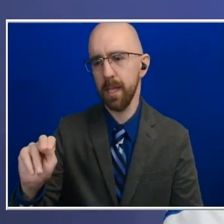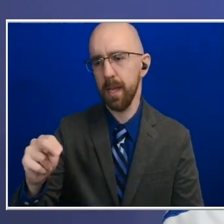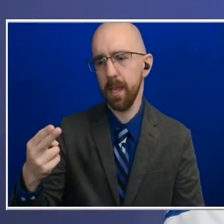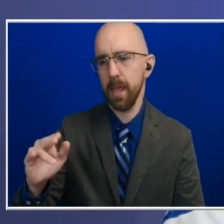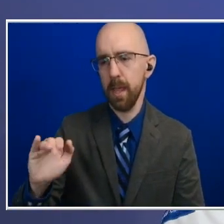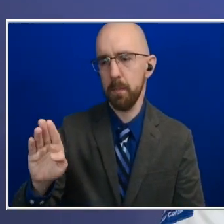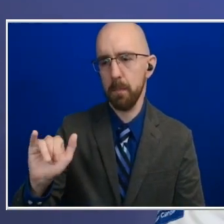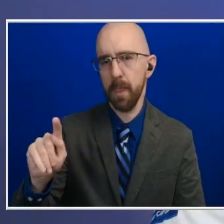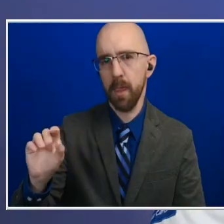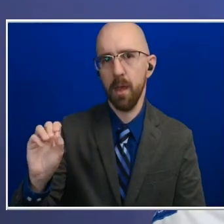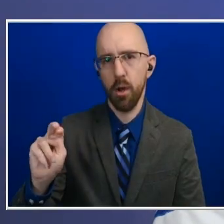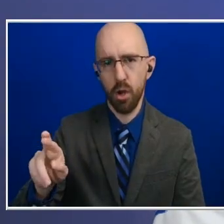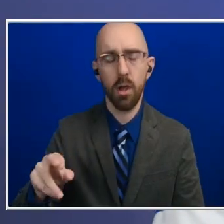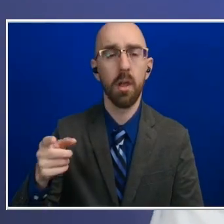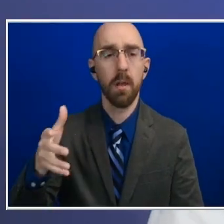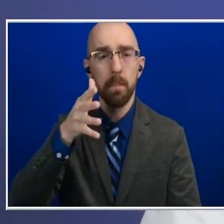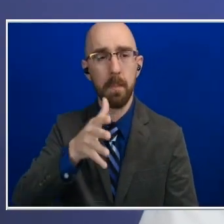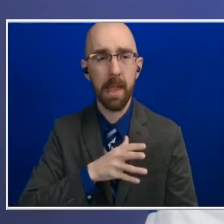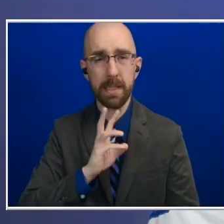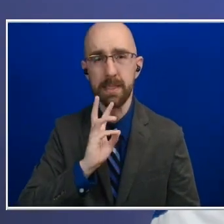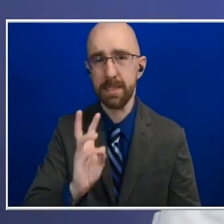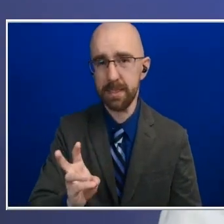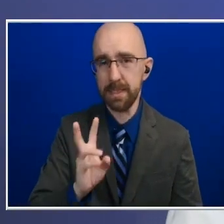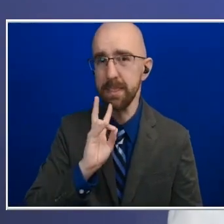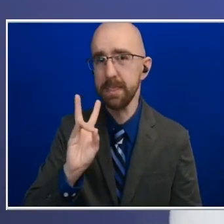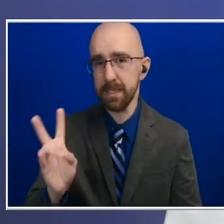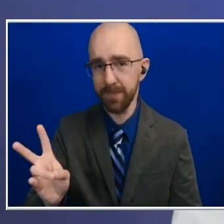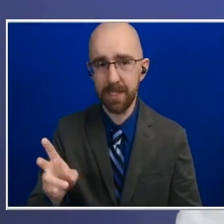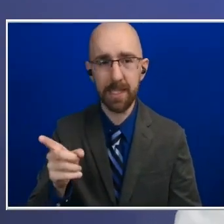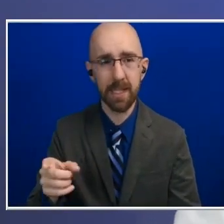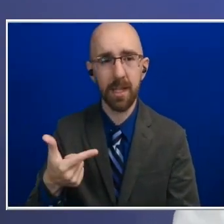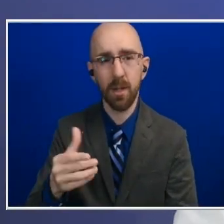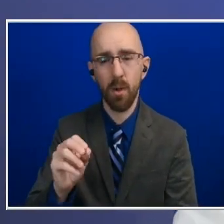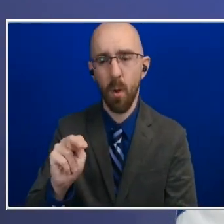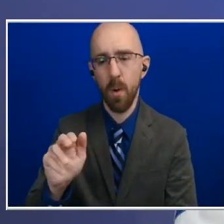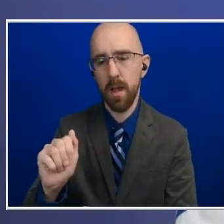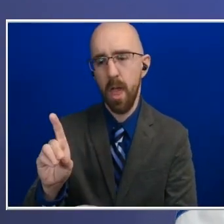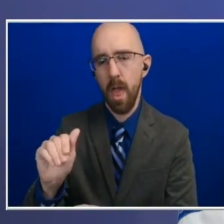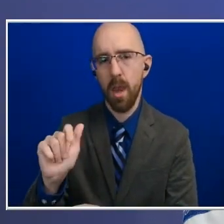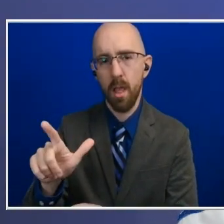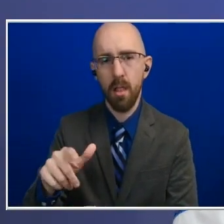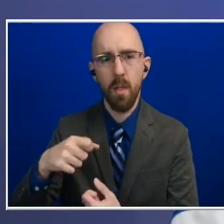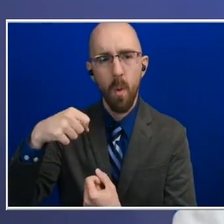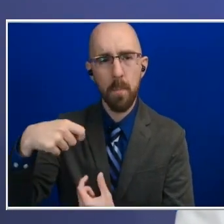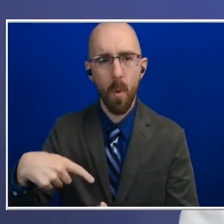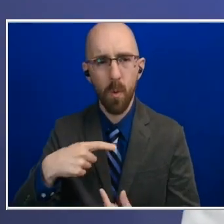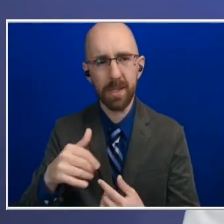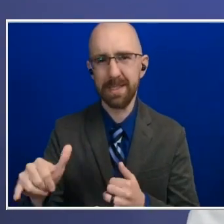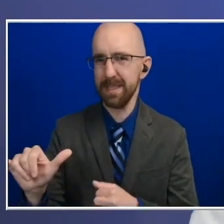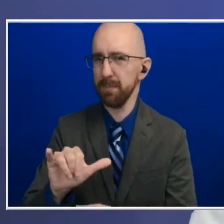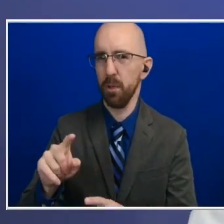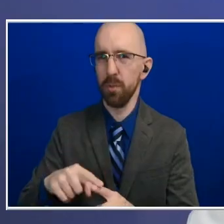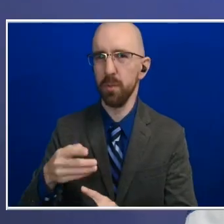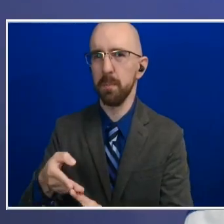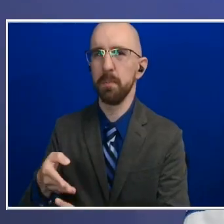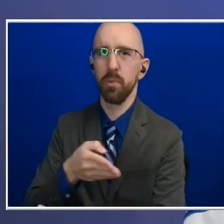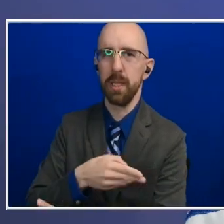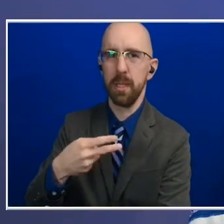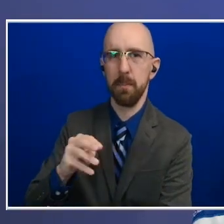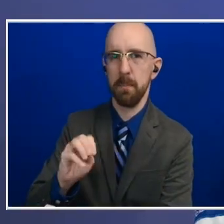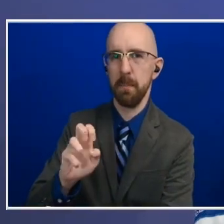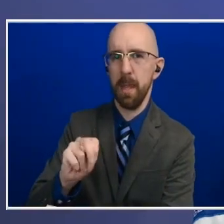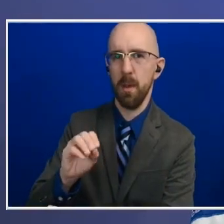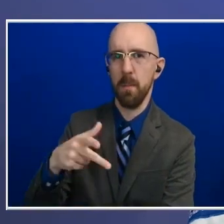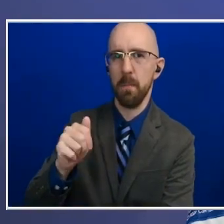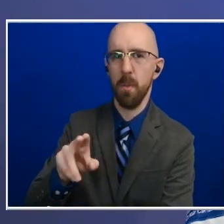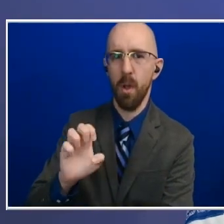in their 60s or 70s, their gonadal hormonal physiology is much more similar to a premenopausal woman, so we typically use a drug called tamoxifen